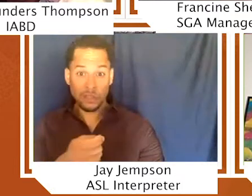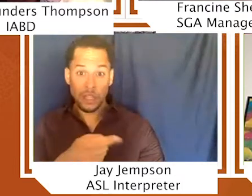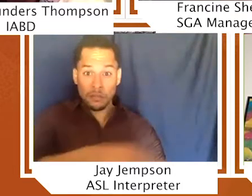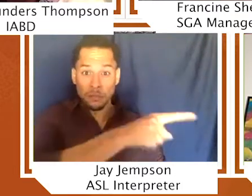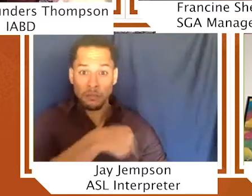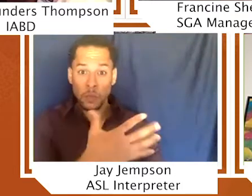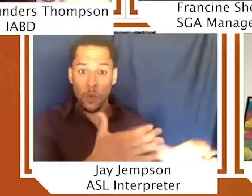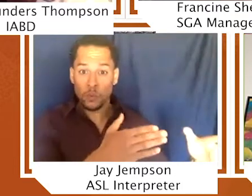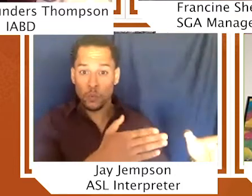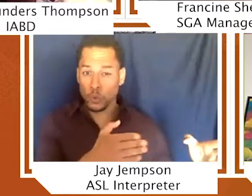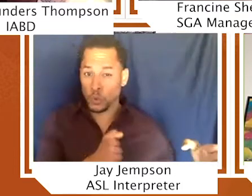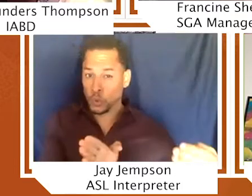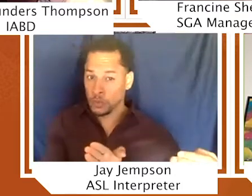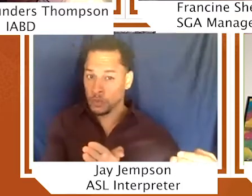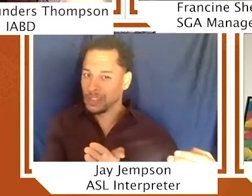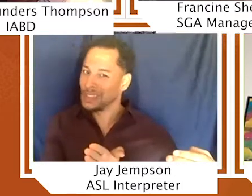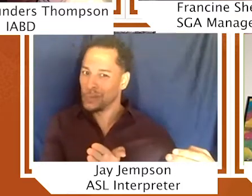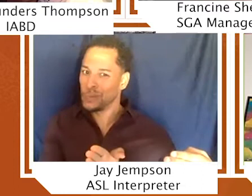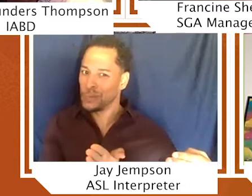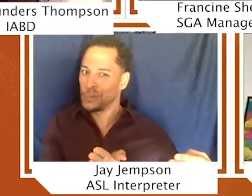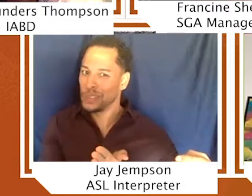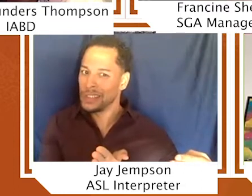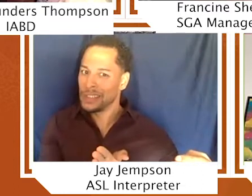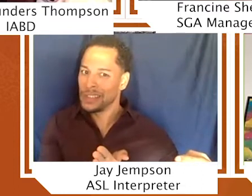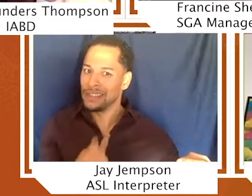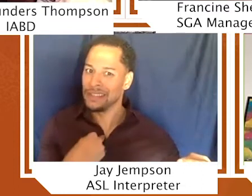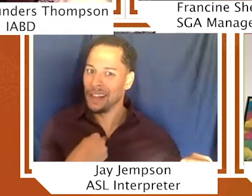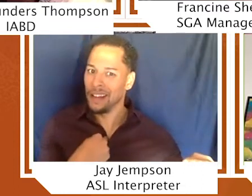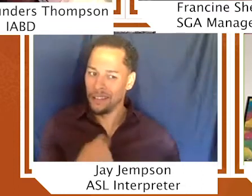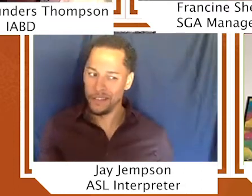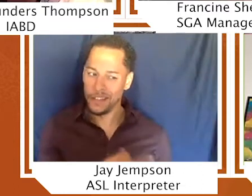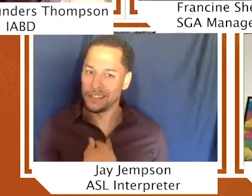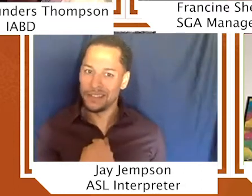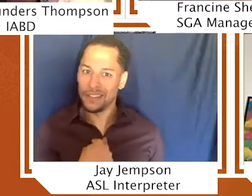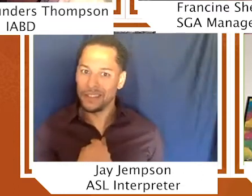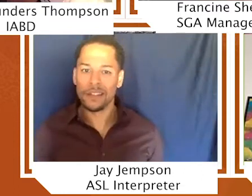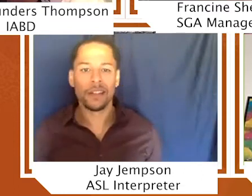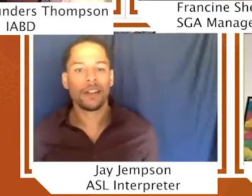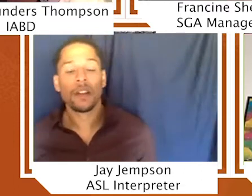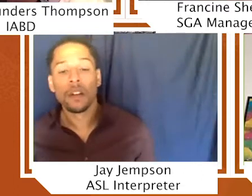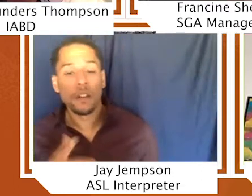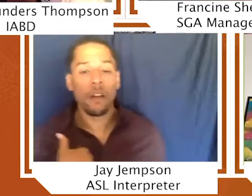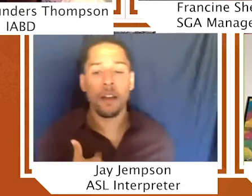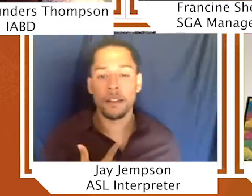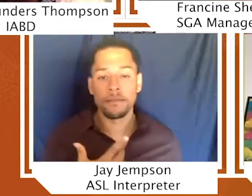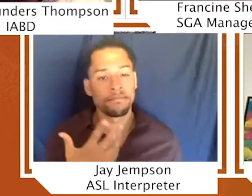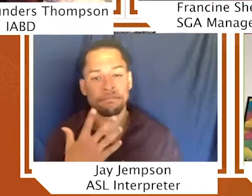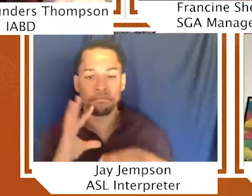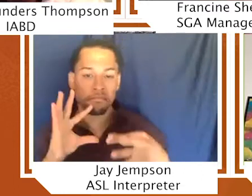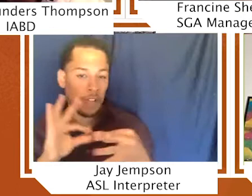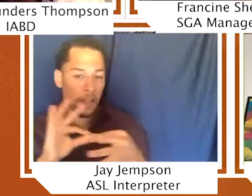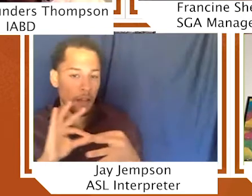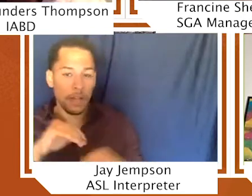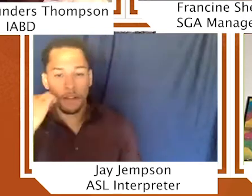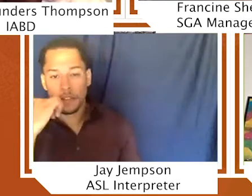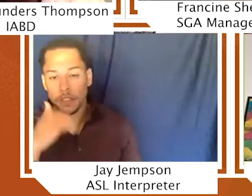see and all the possibilities. I mean, I say this every day. I am so